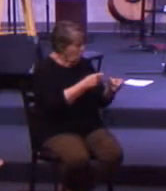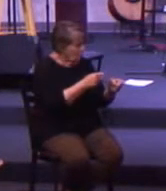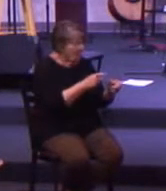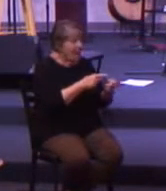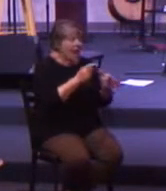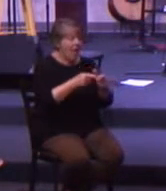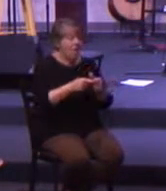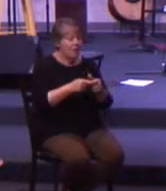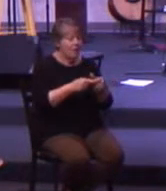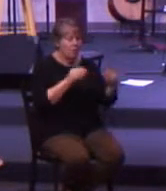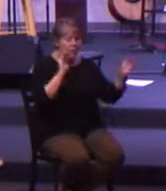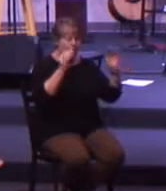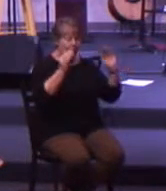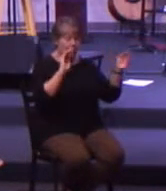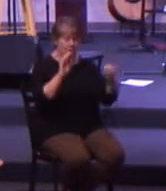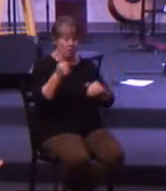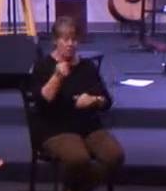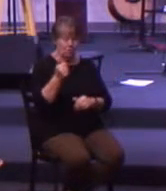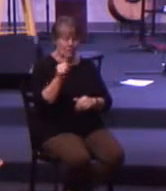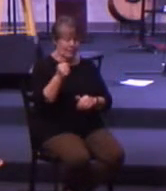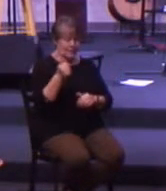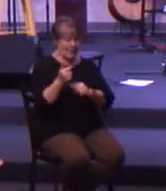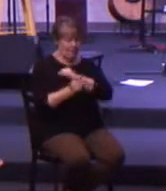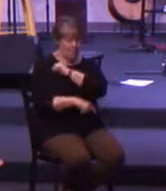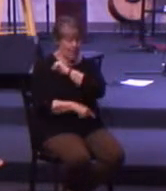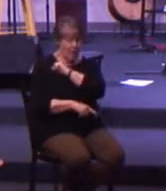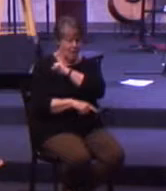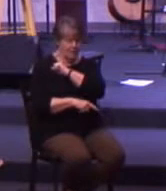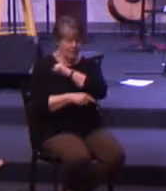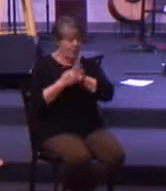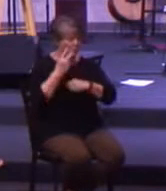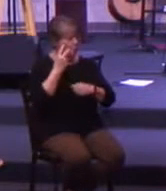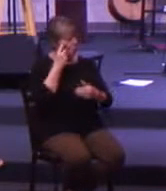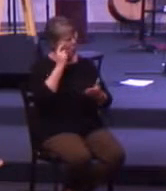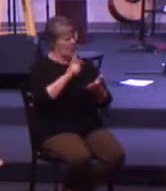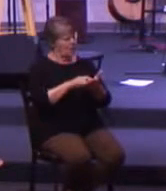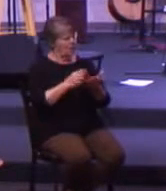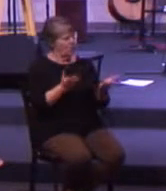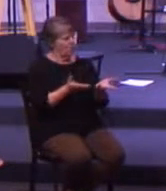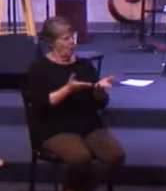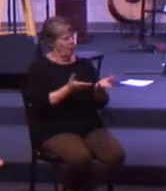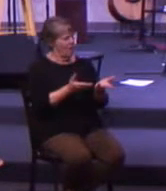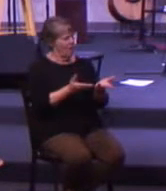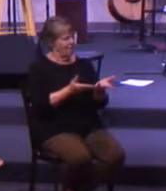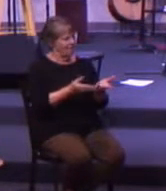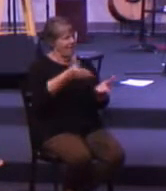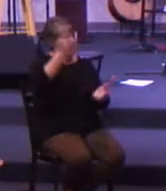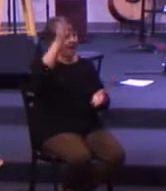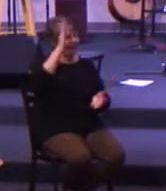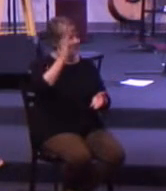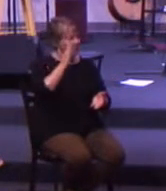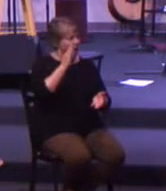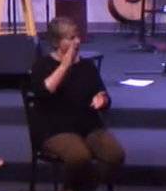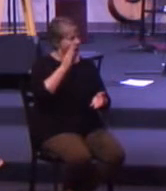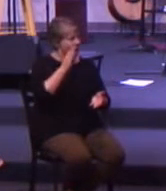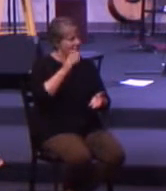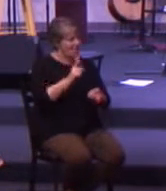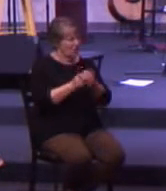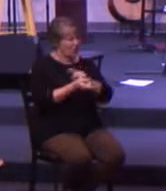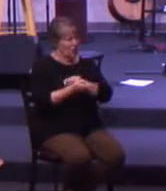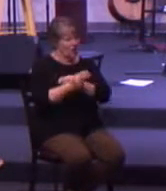it, and what do we see? What was the first plague? God strikes the Nile River, turns it to